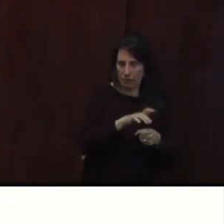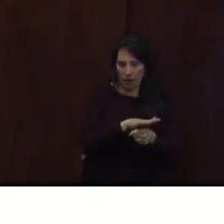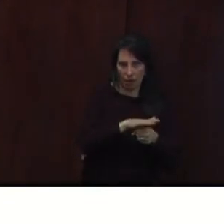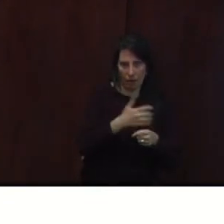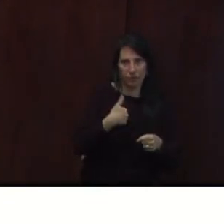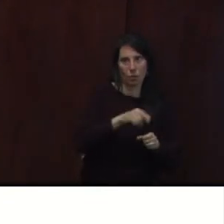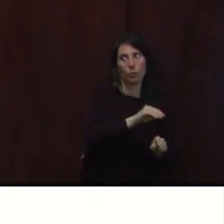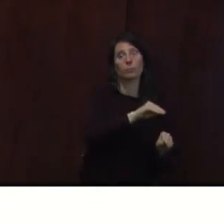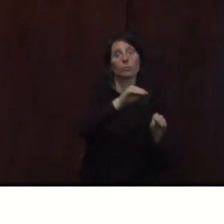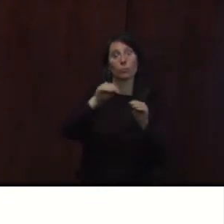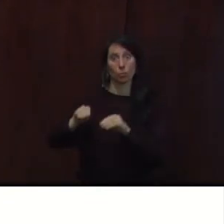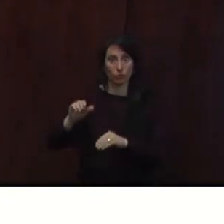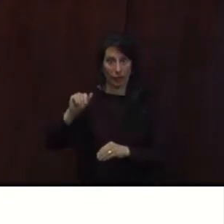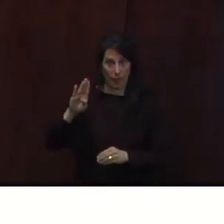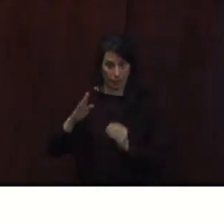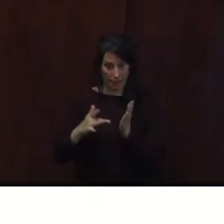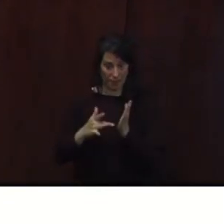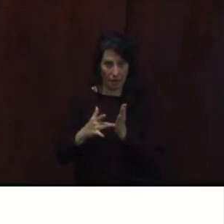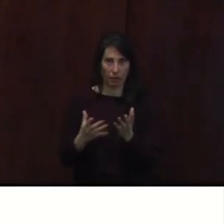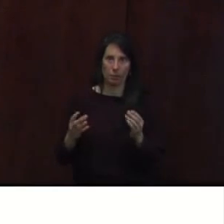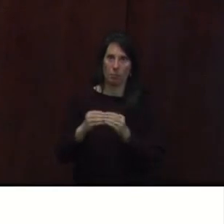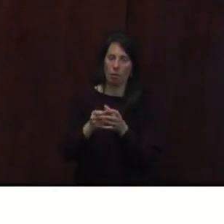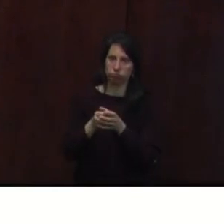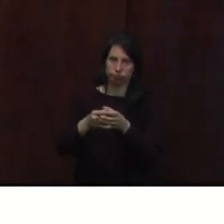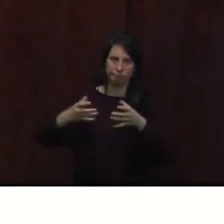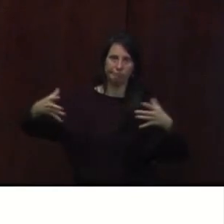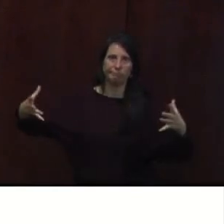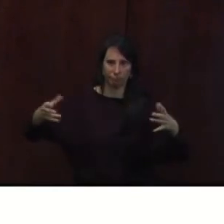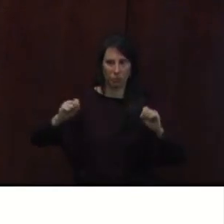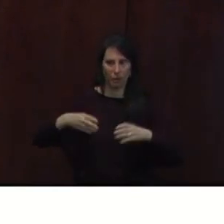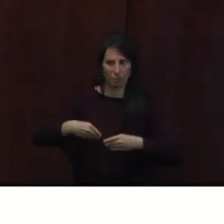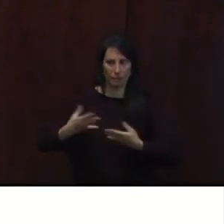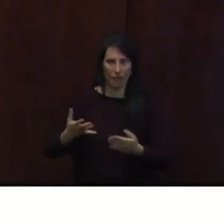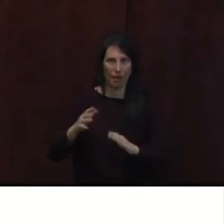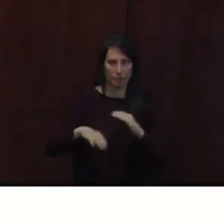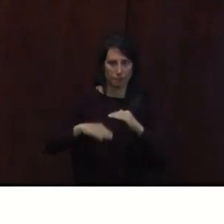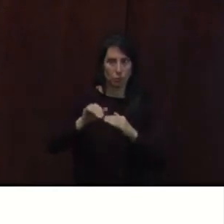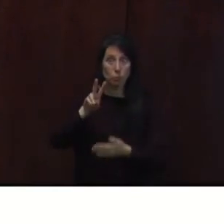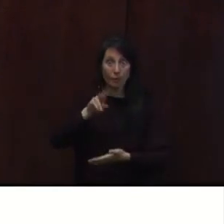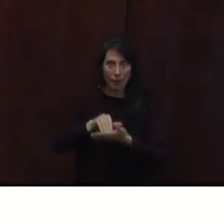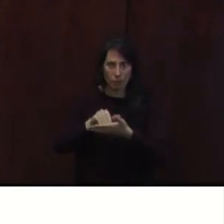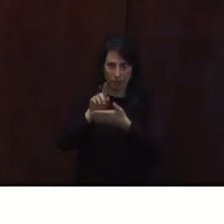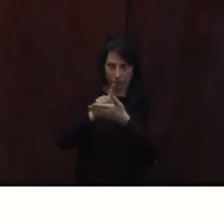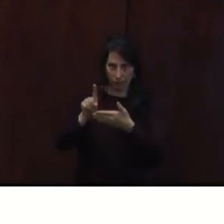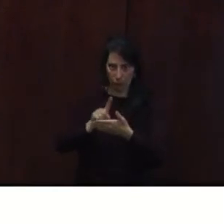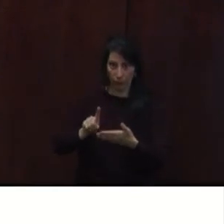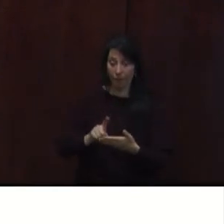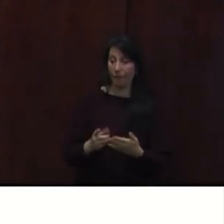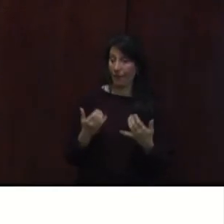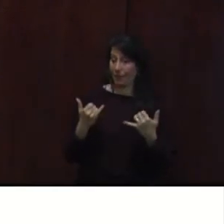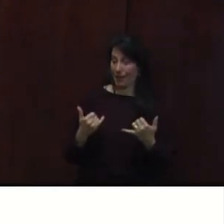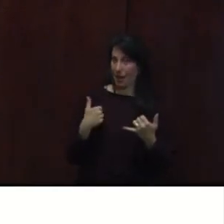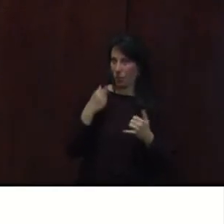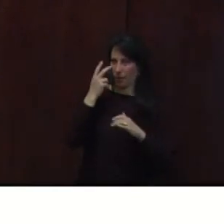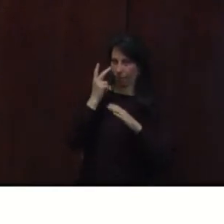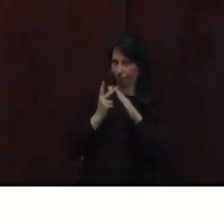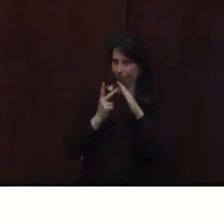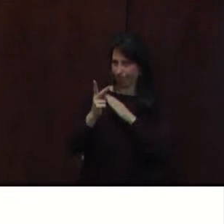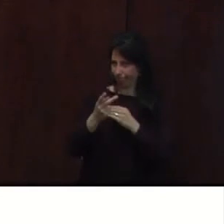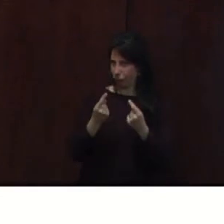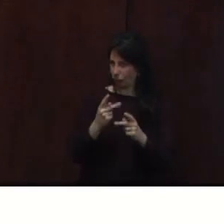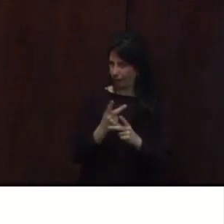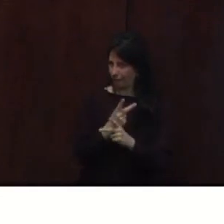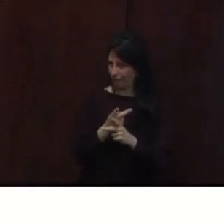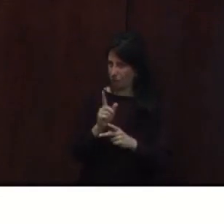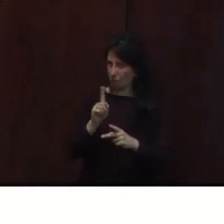capacity of 2,000 per week. And now exploring and getting ready to execute high